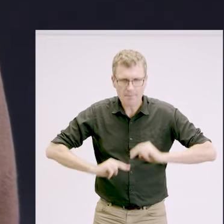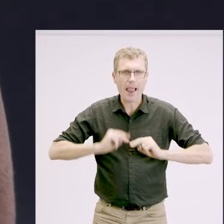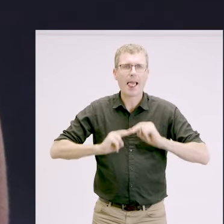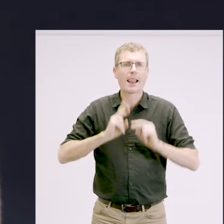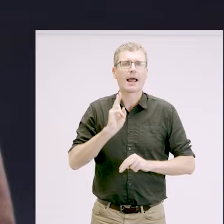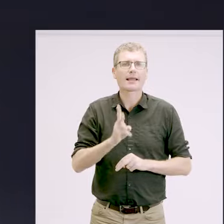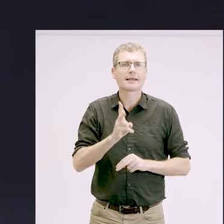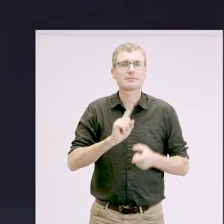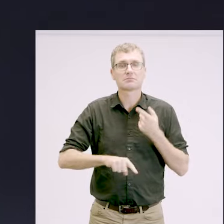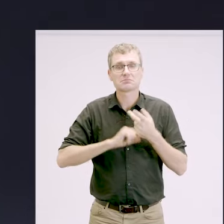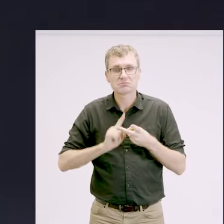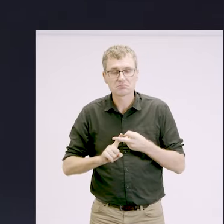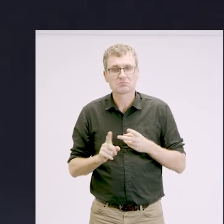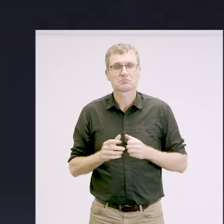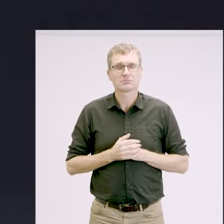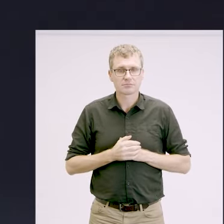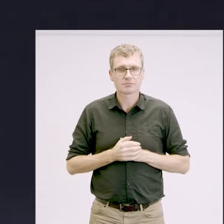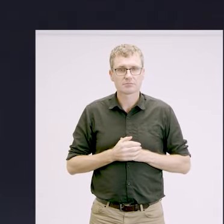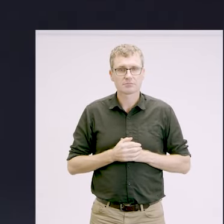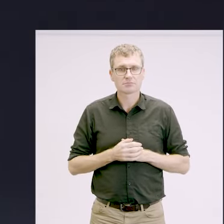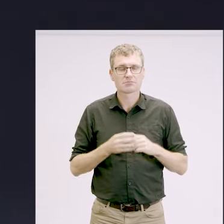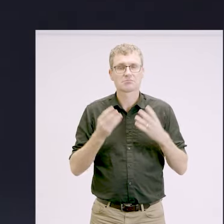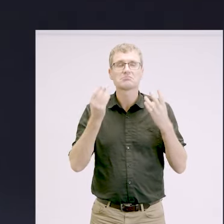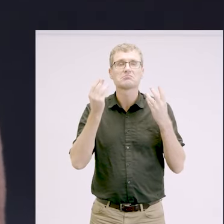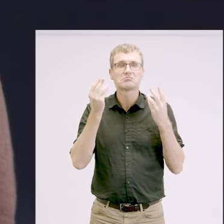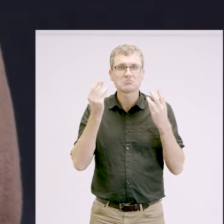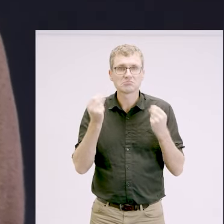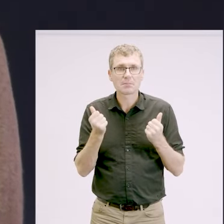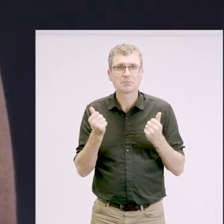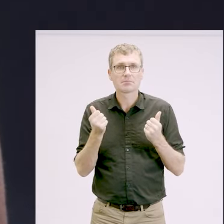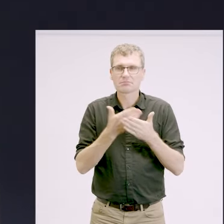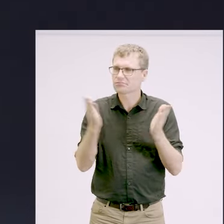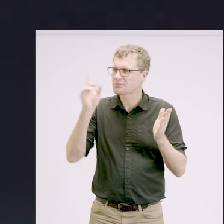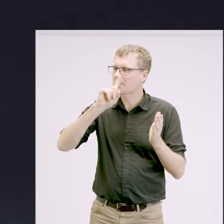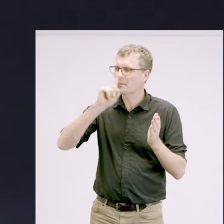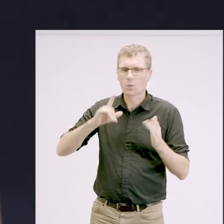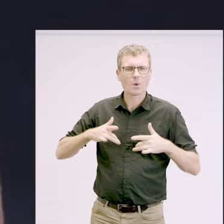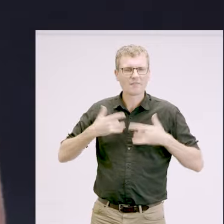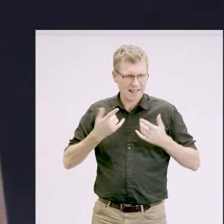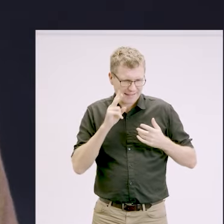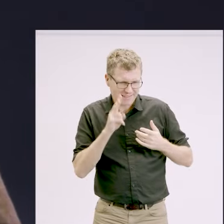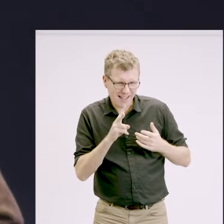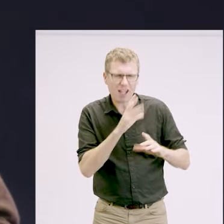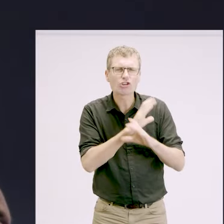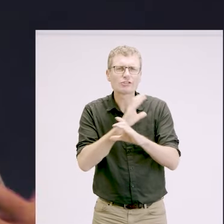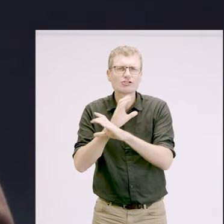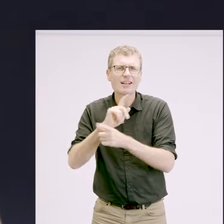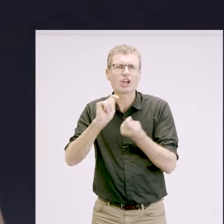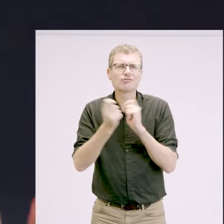ourselves. Many of us have seen things built into one or another version of Christianity that feel more